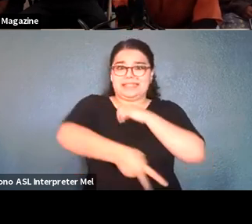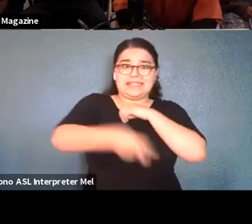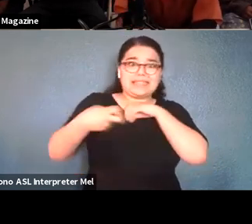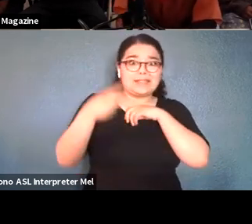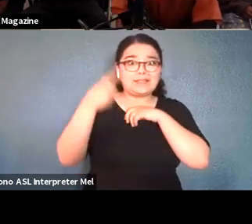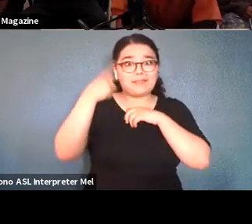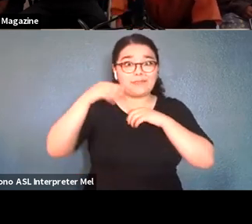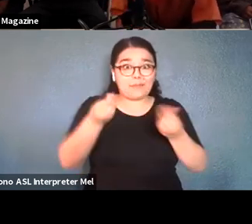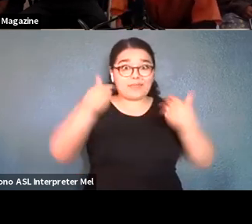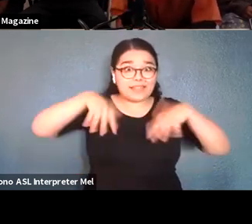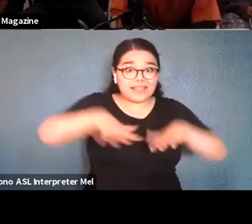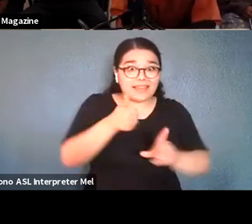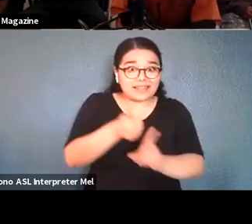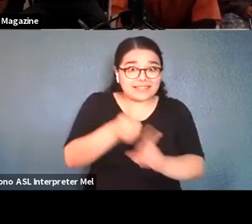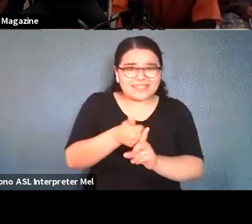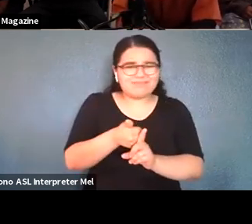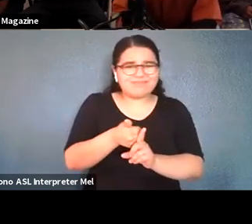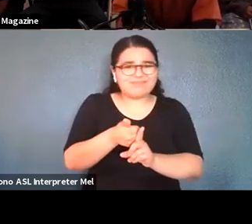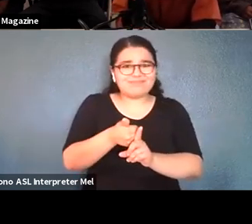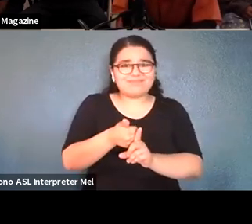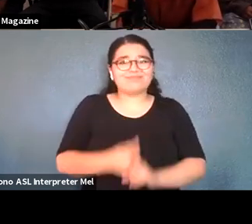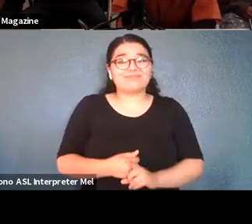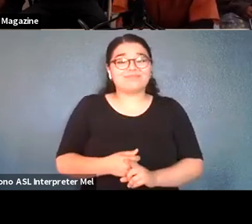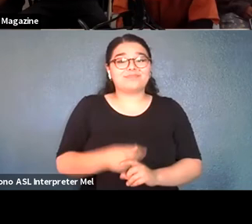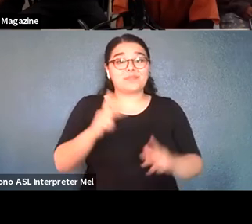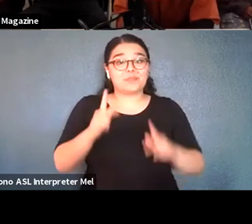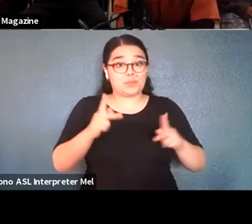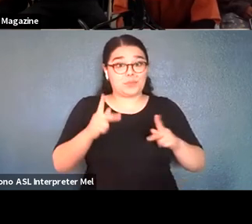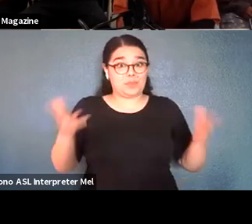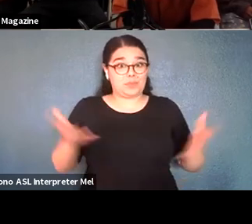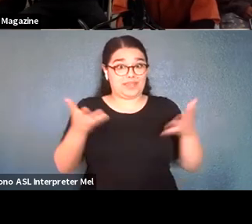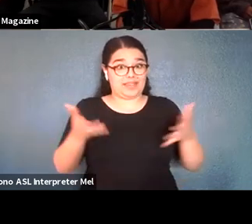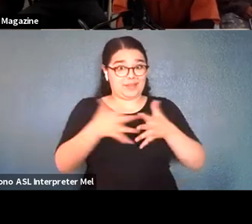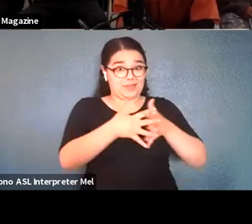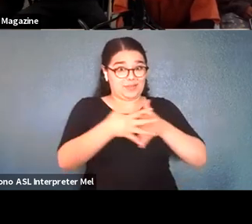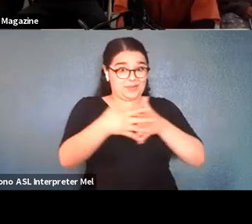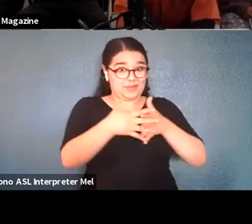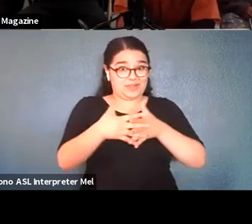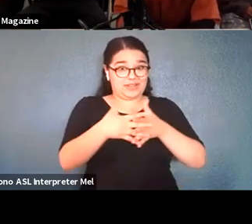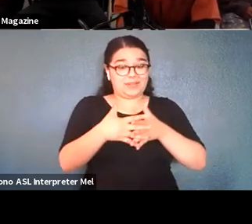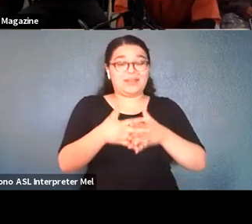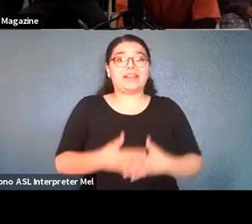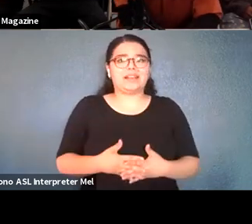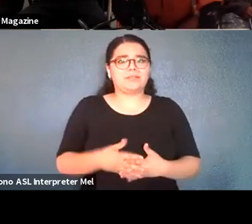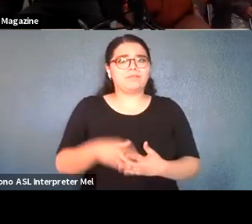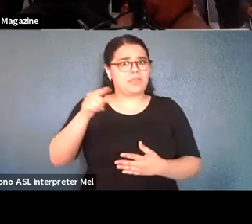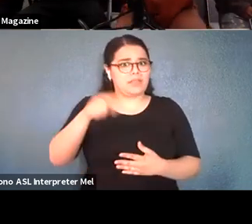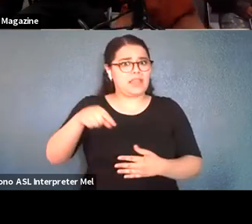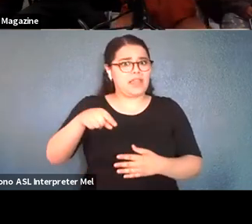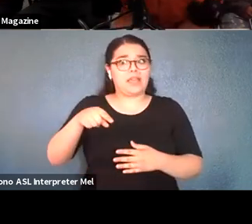the United Snakes, are equally as important, if not more so,